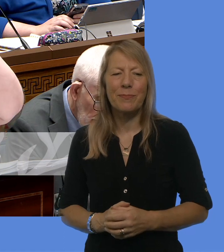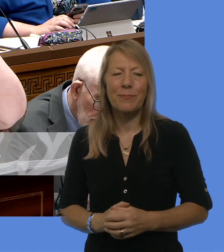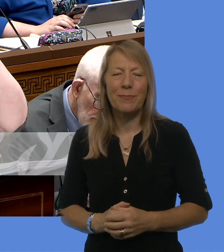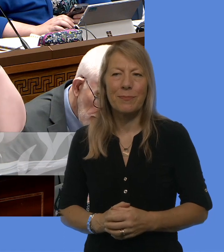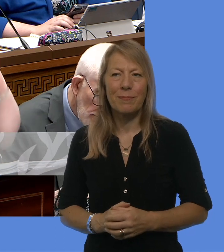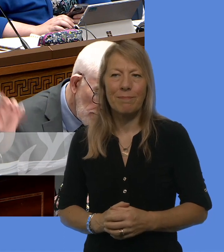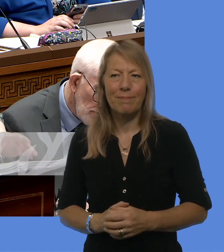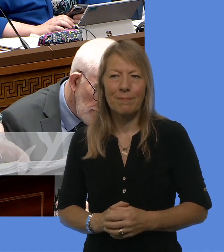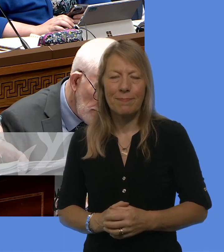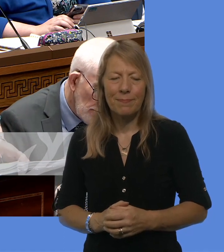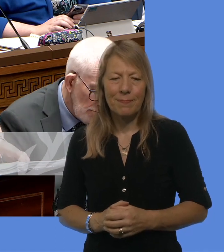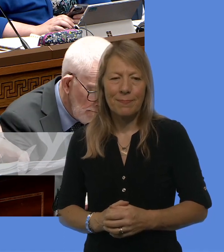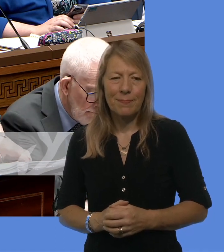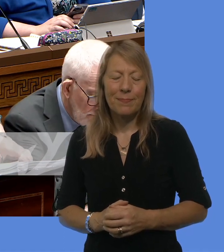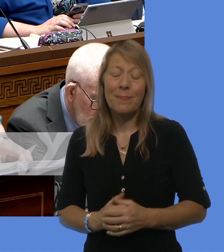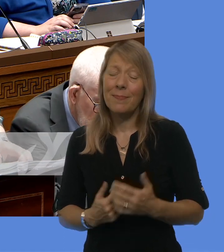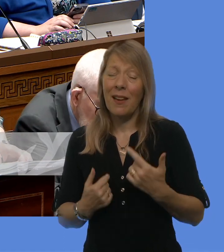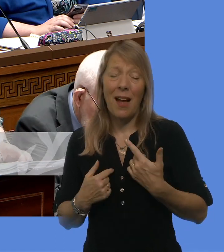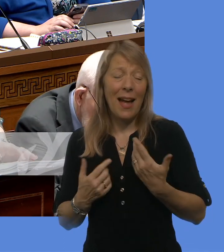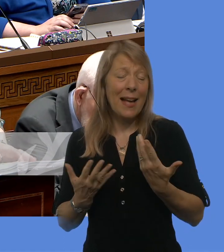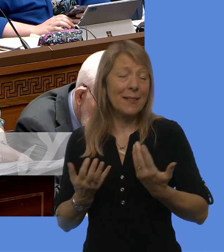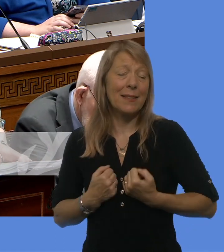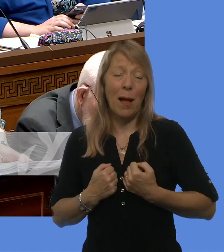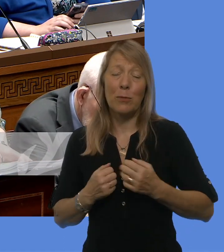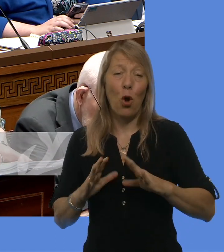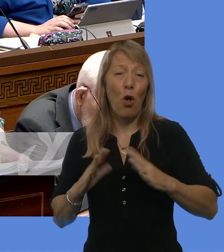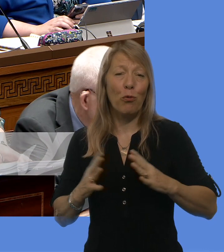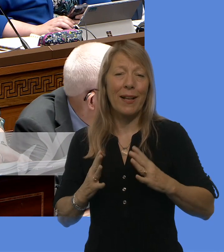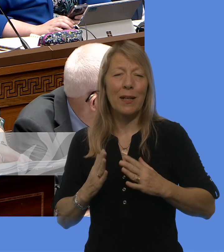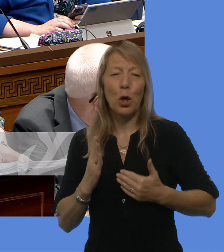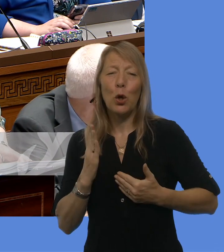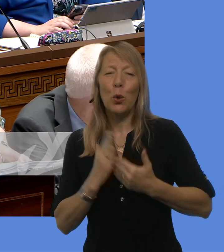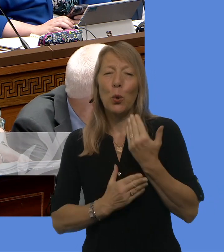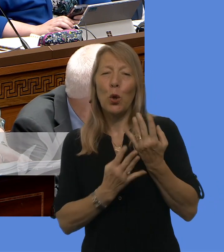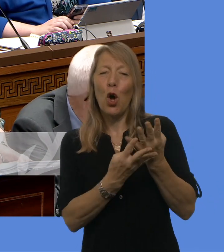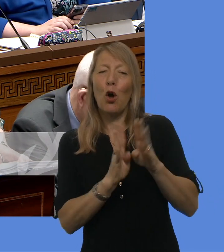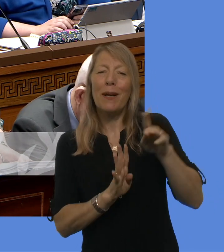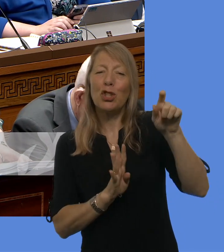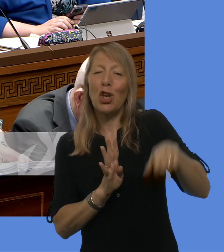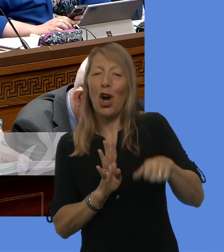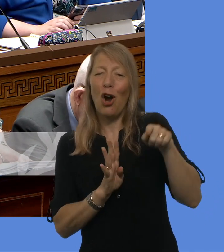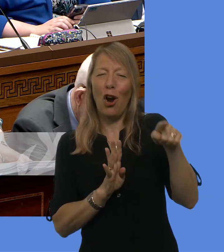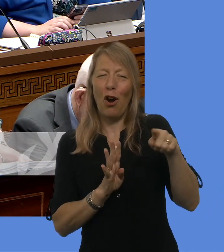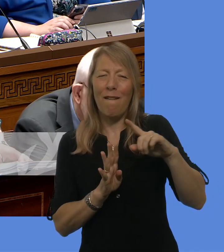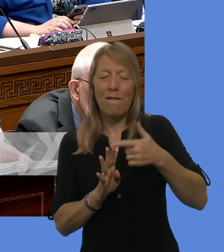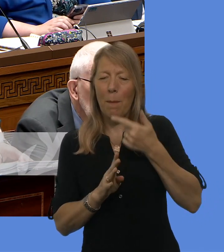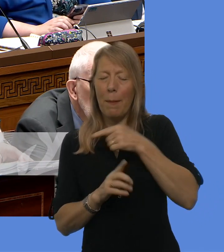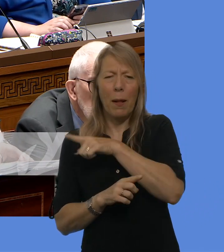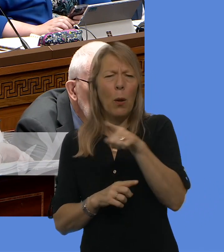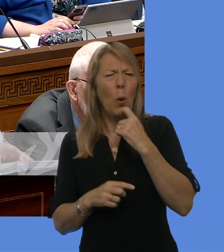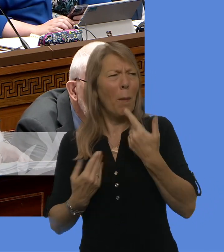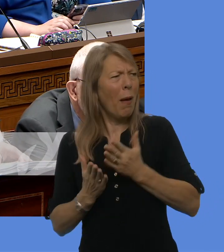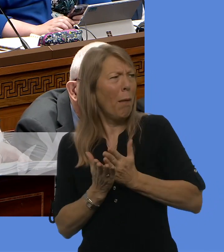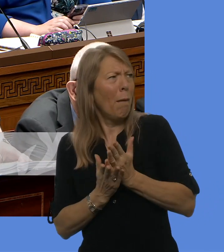I recognise the very important contribution already being made by the Commissioner-designate for Victims of Crime in giving a voice to victims and representing their needs